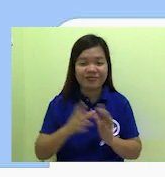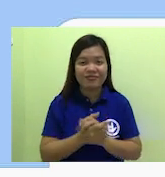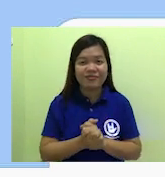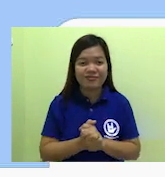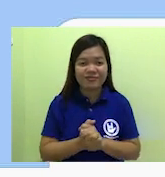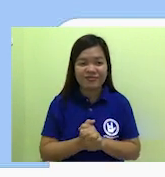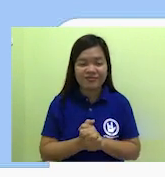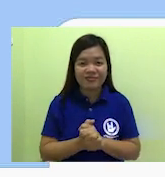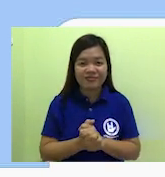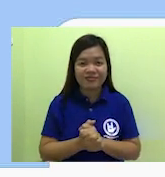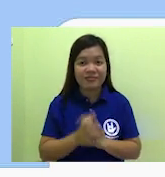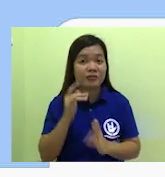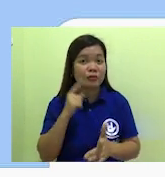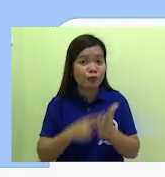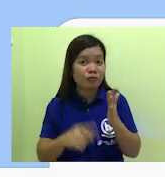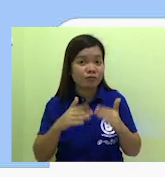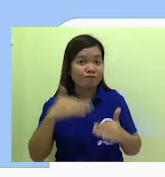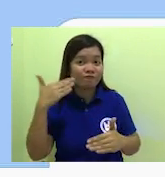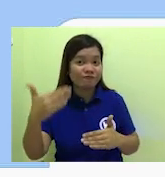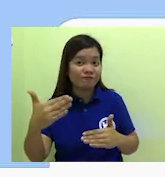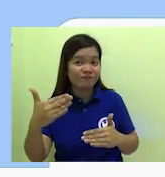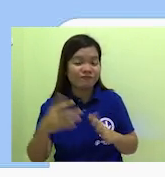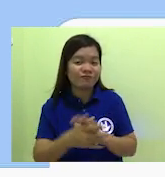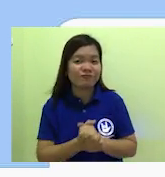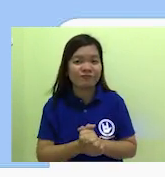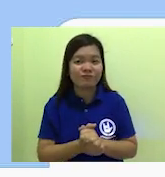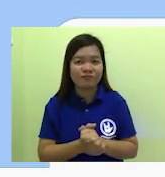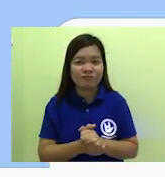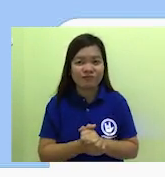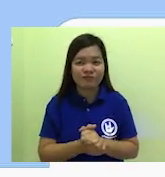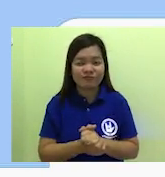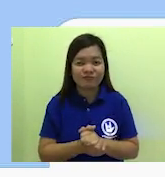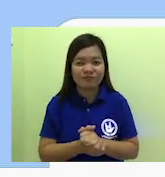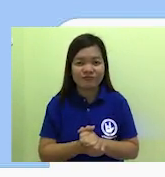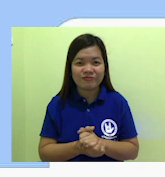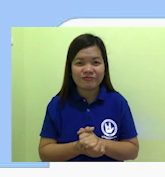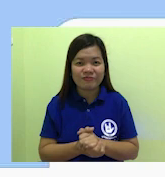2. What is the next step?